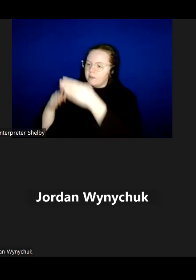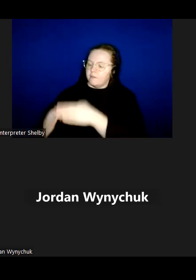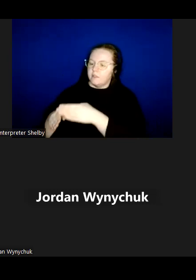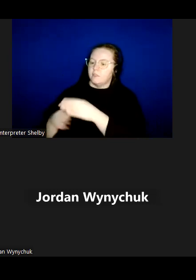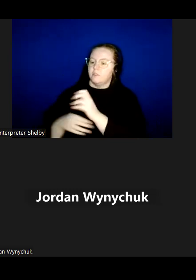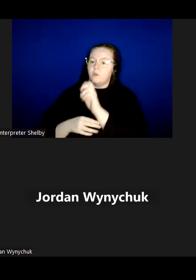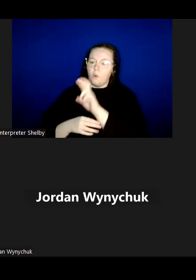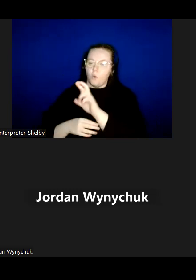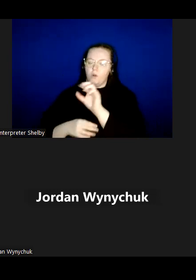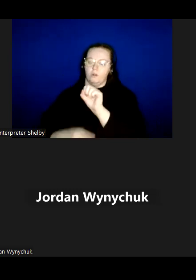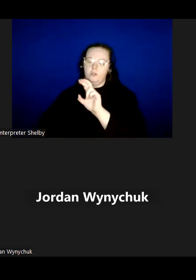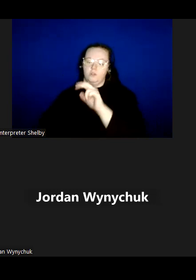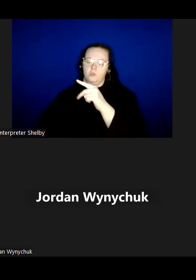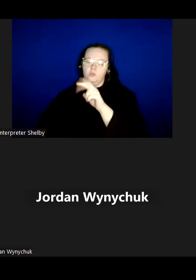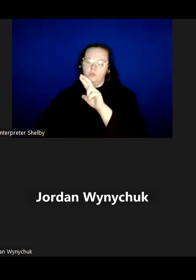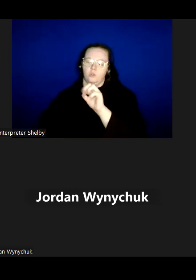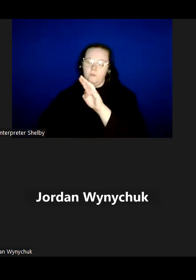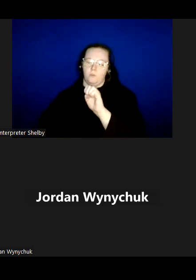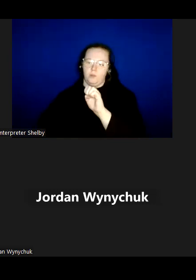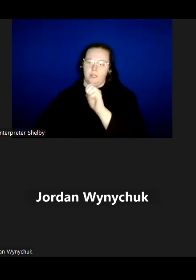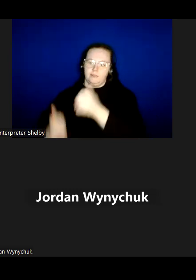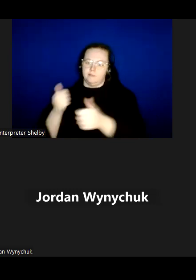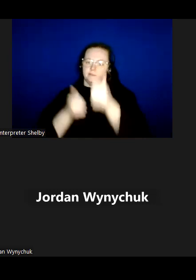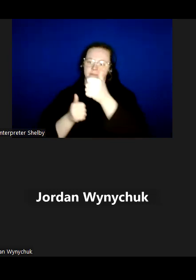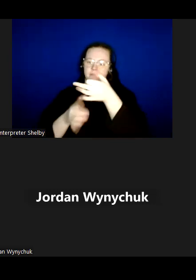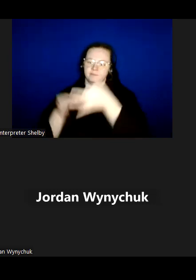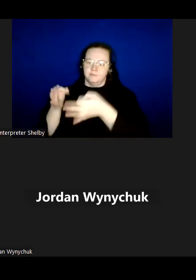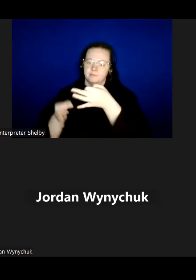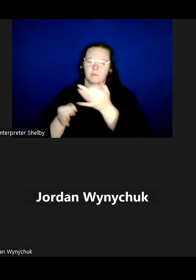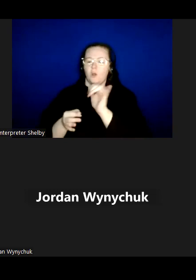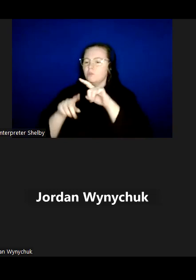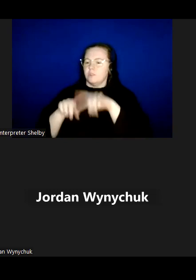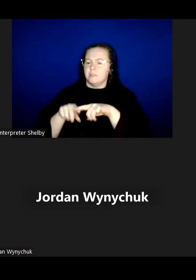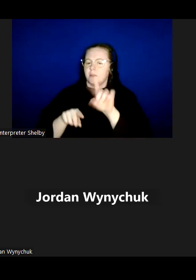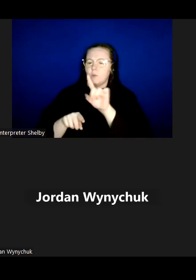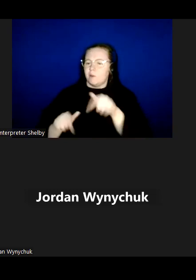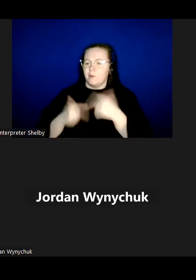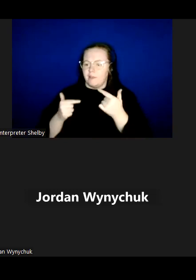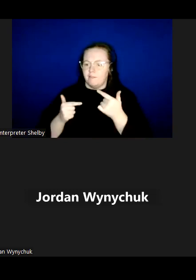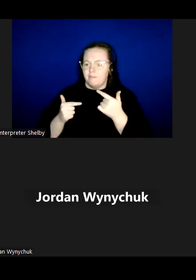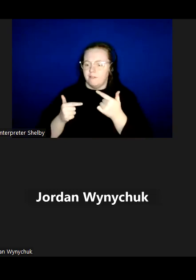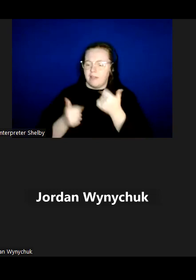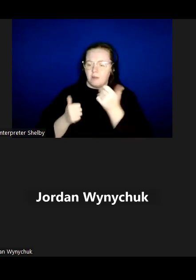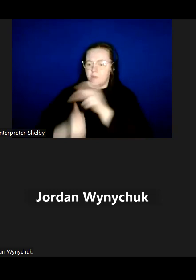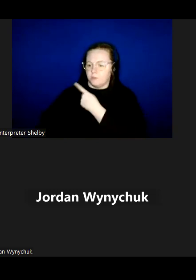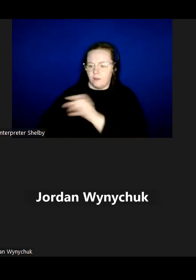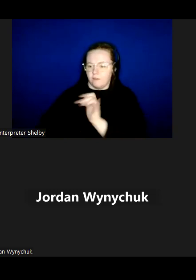or Supreme Court. And that just depends on where you live in the province.